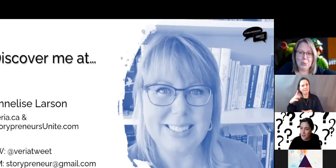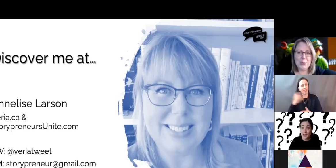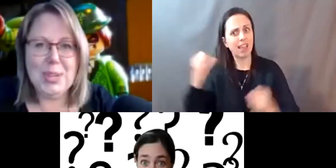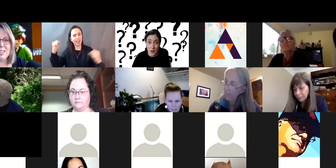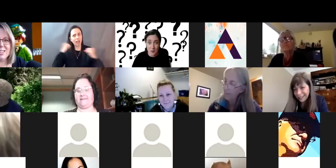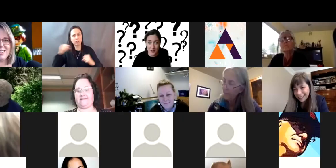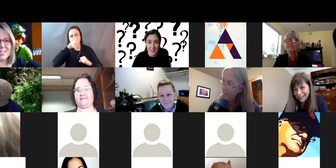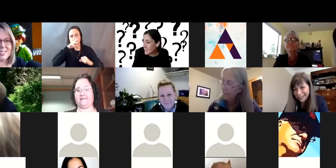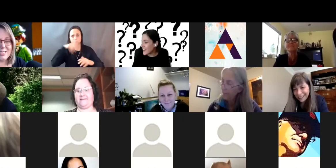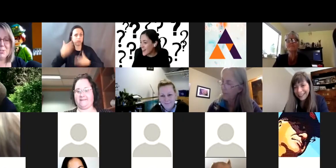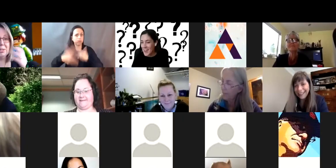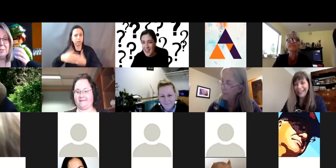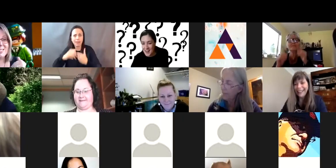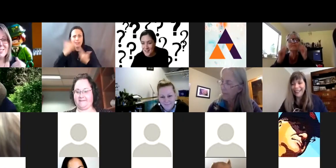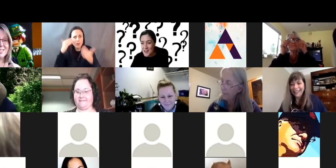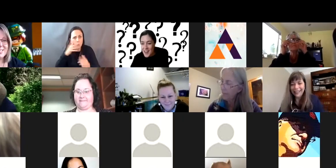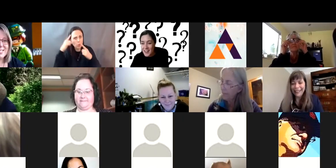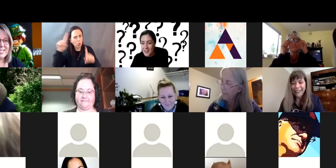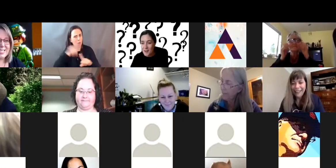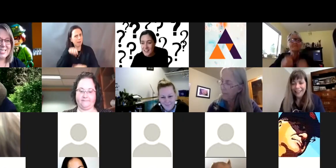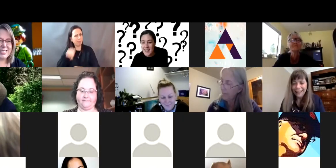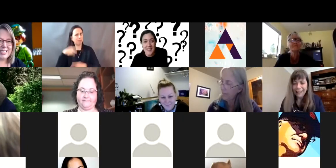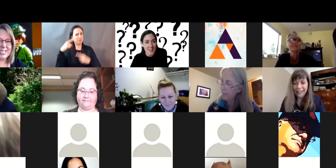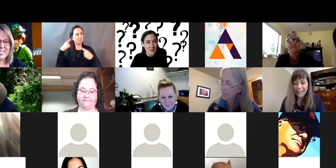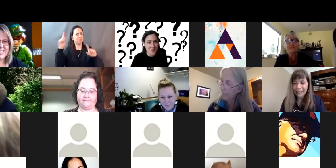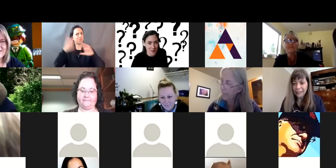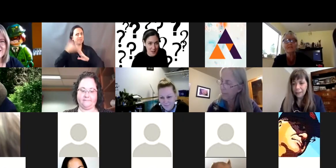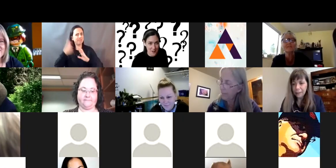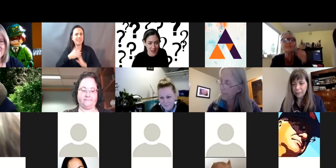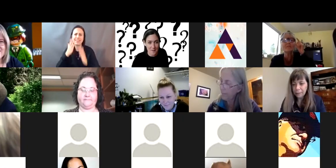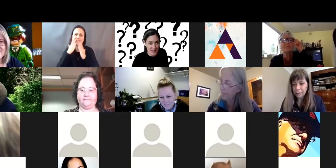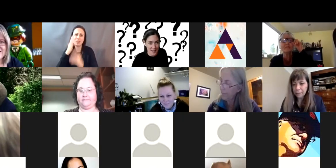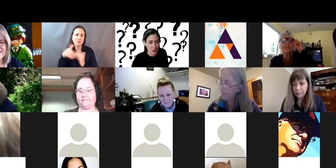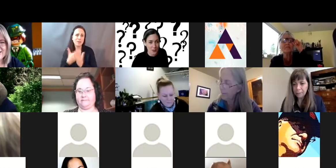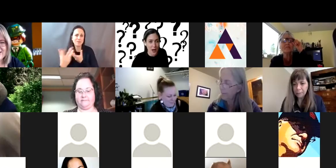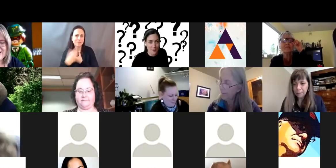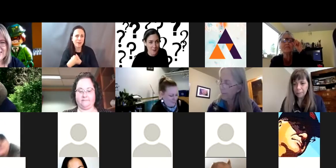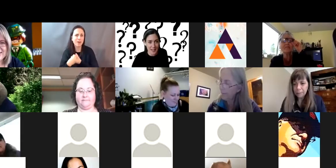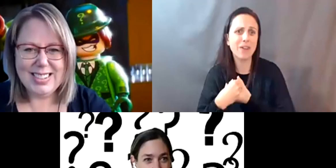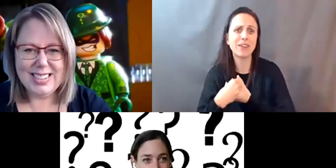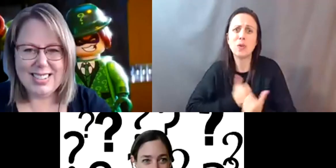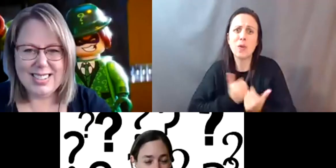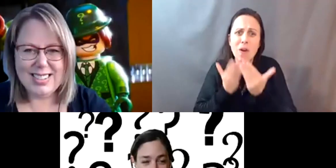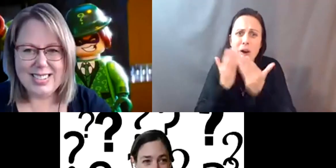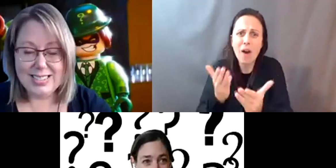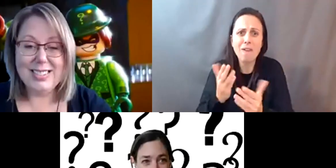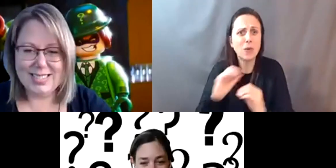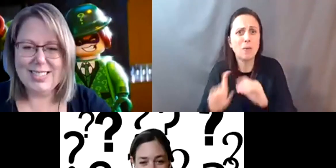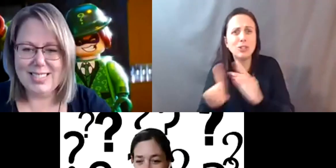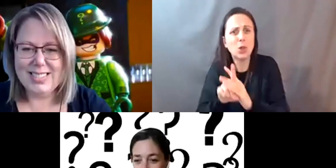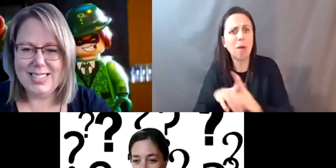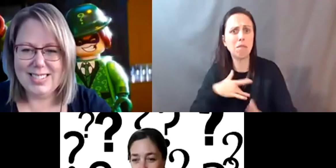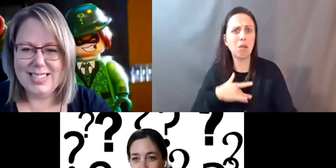to work. This totally worked. And I want to say thank you to everybody for coming. It's terrible to offer something and have no one come and feel